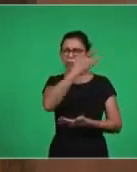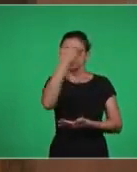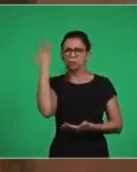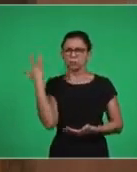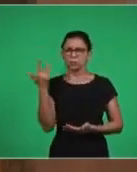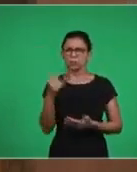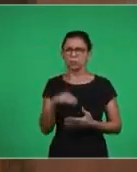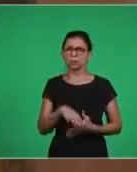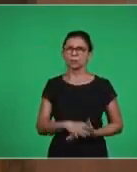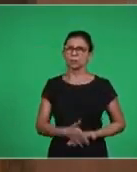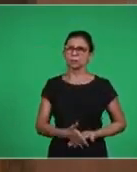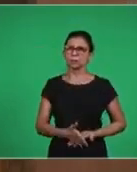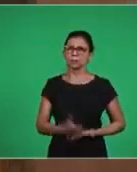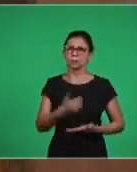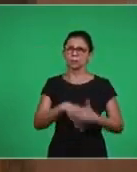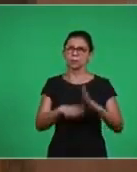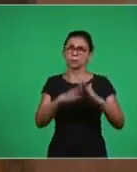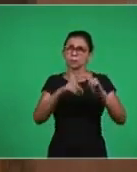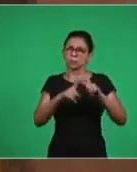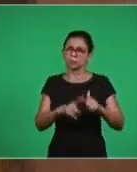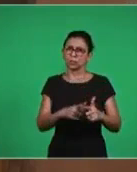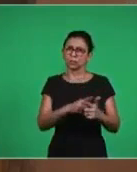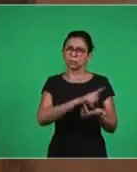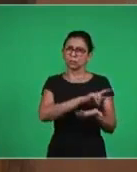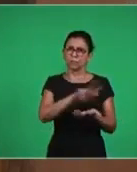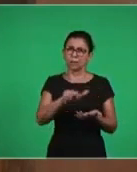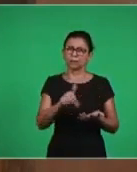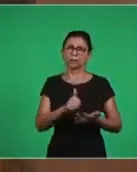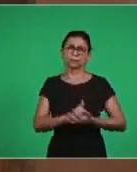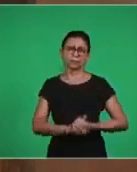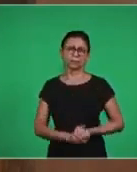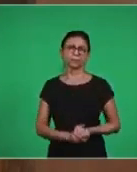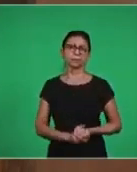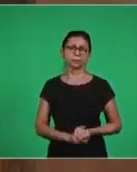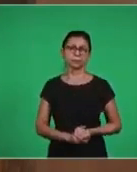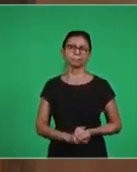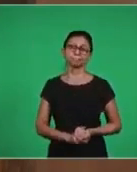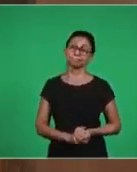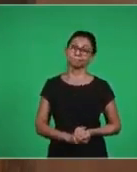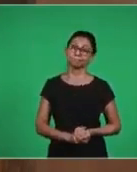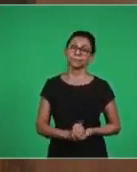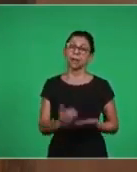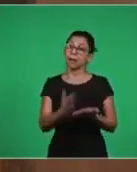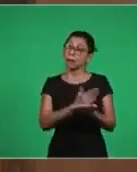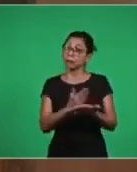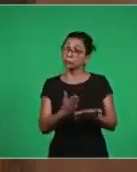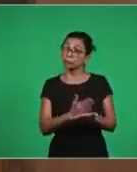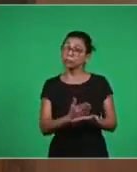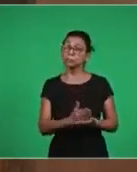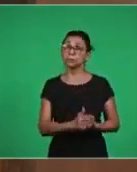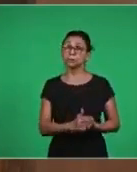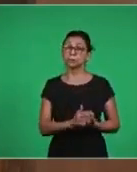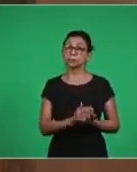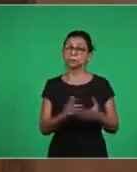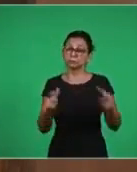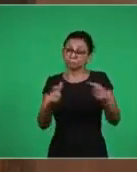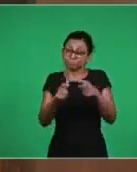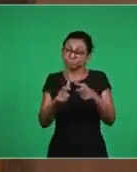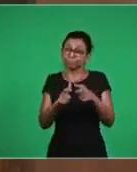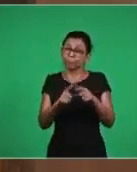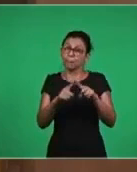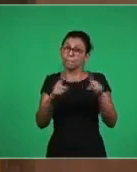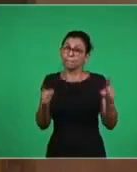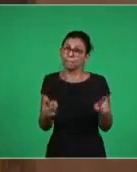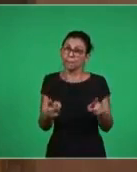difficulties that are happening on churches and locations. There are not many, but it was supposed